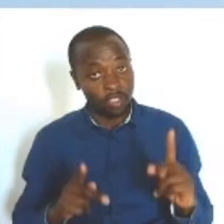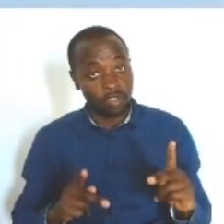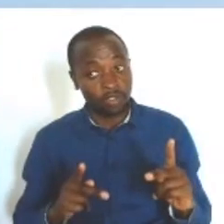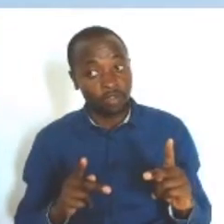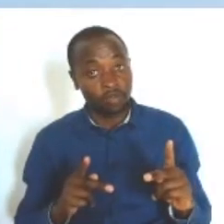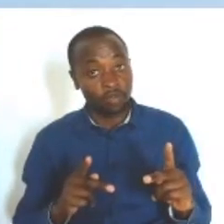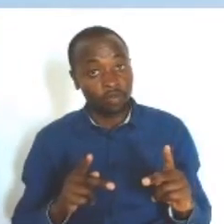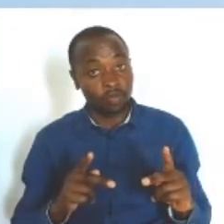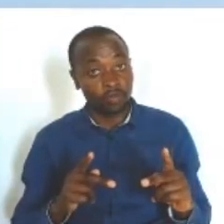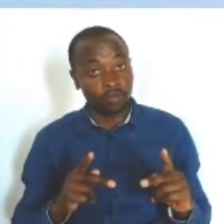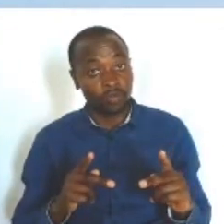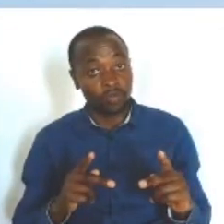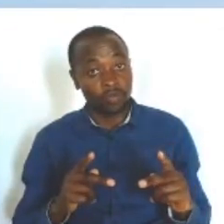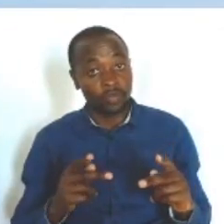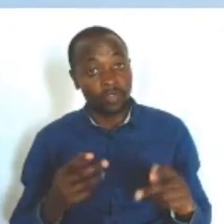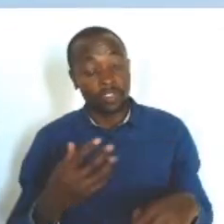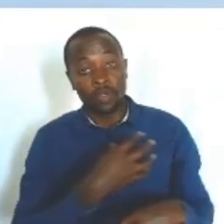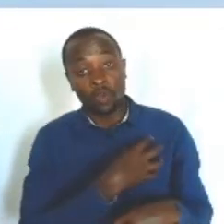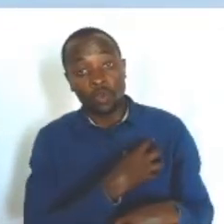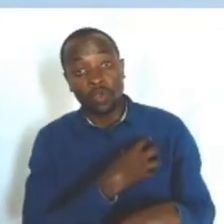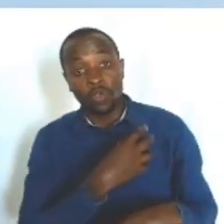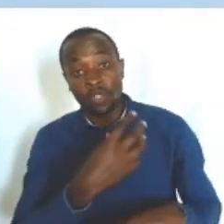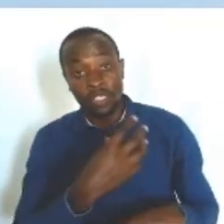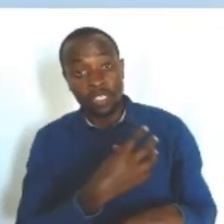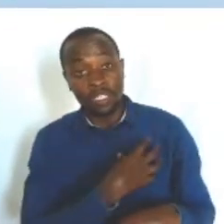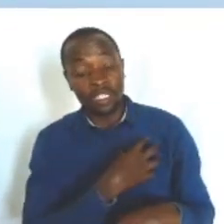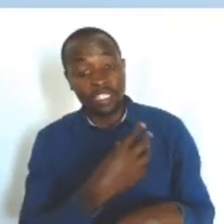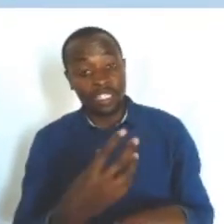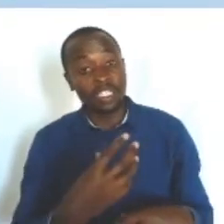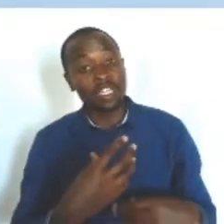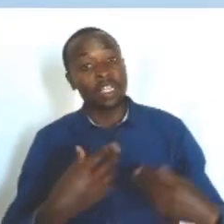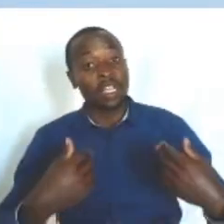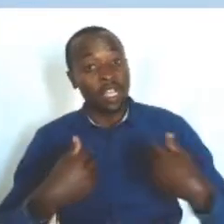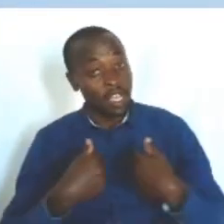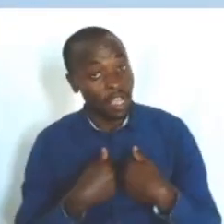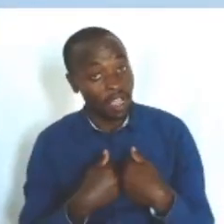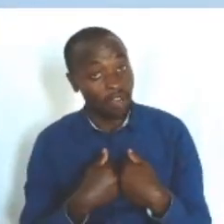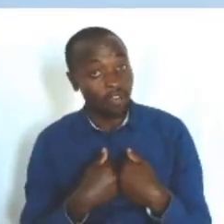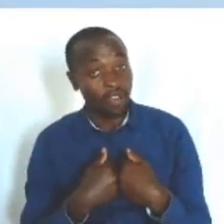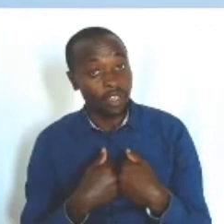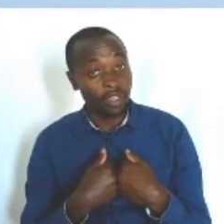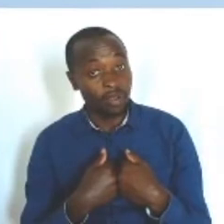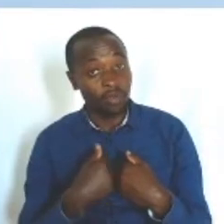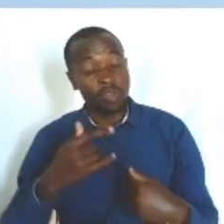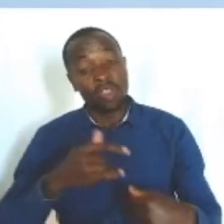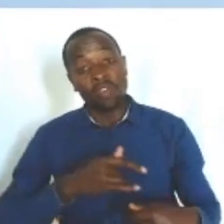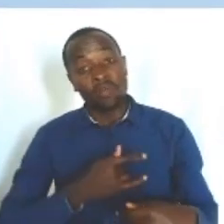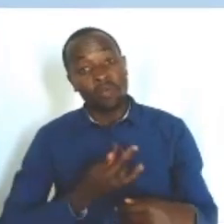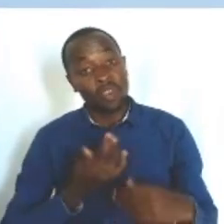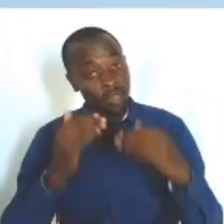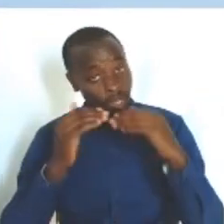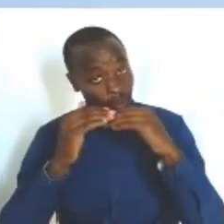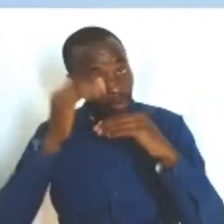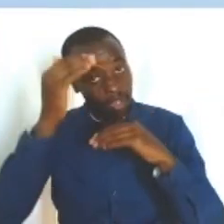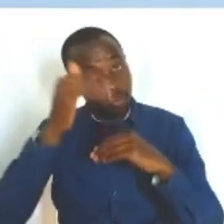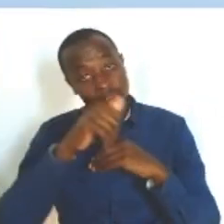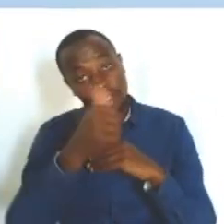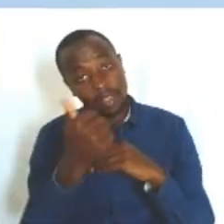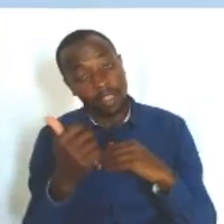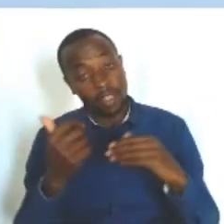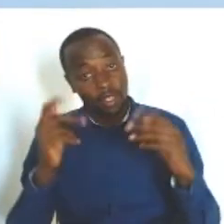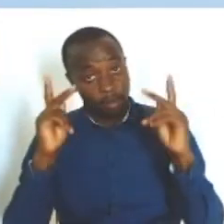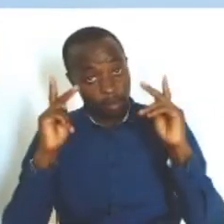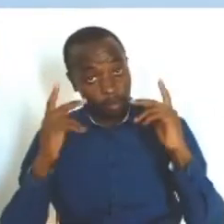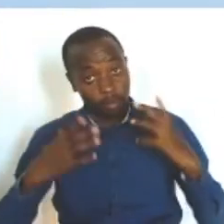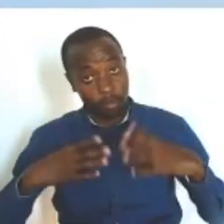The issue of accumulating wealth. When we are wealthy or rich, we feel we are above others and we